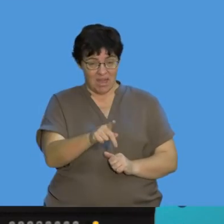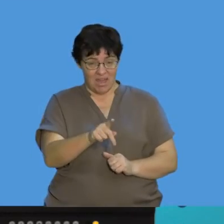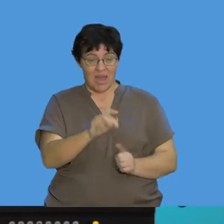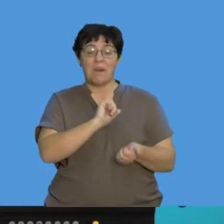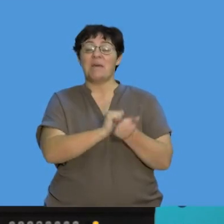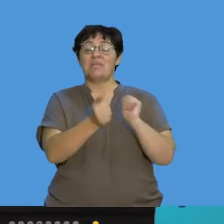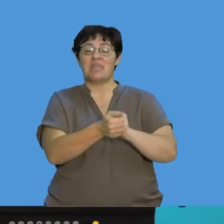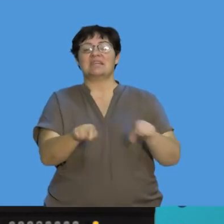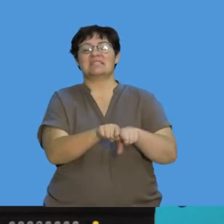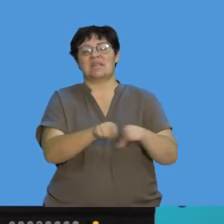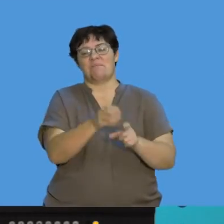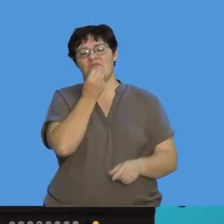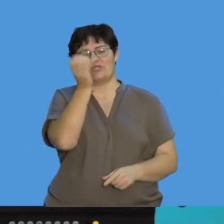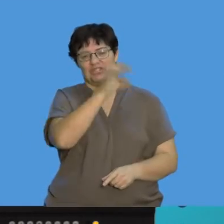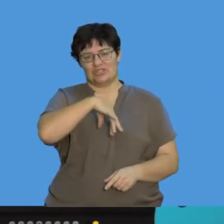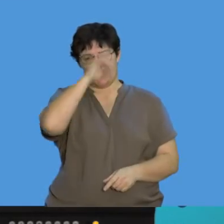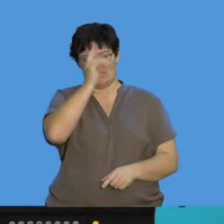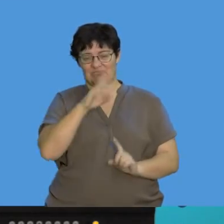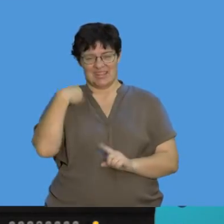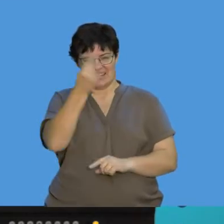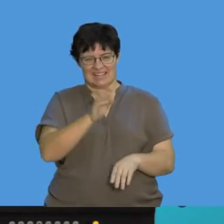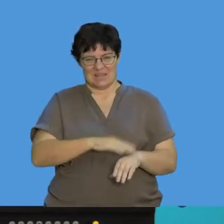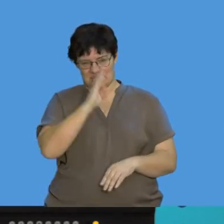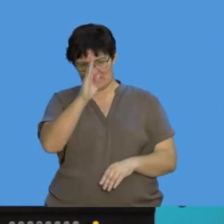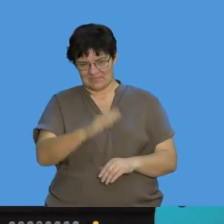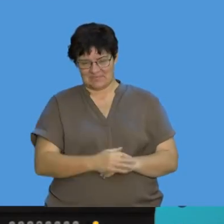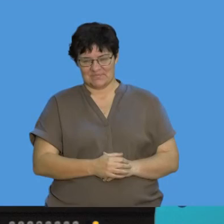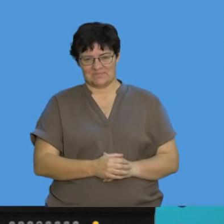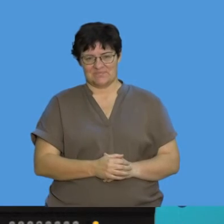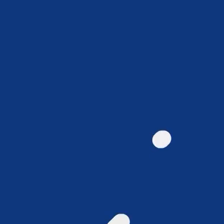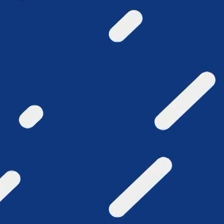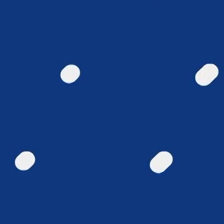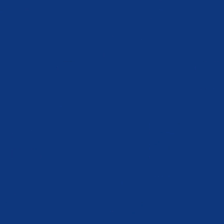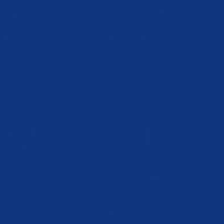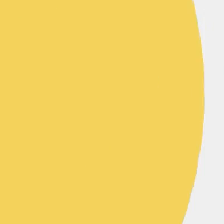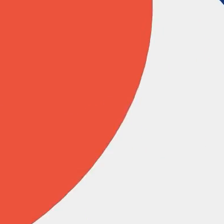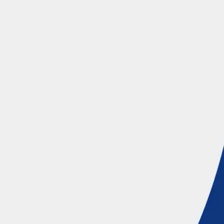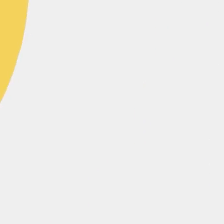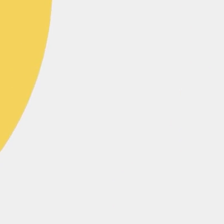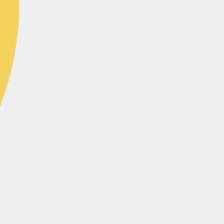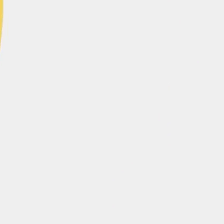mathematics is food for the soul. Until I see you next time.